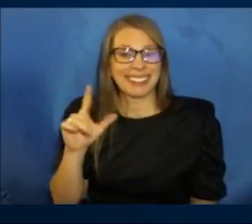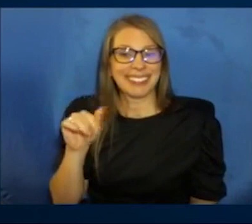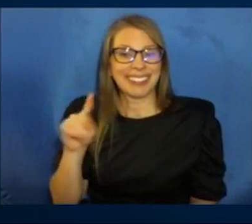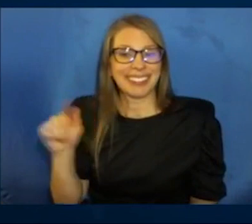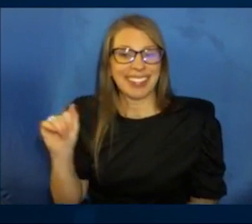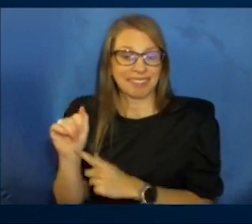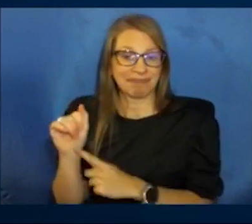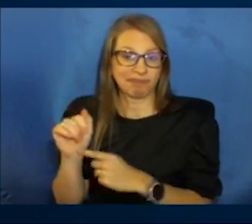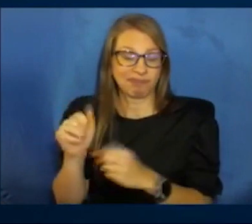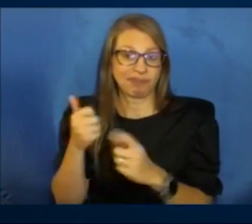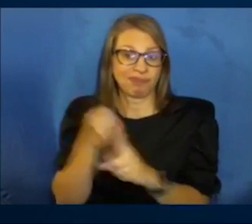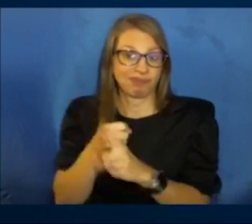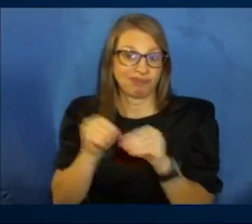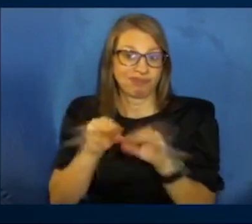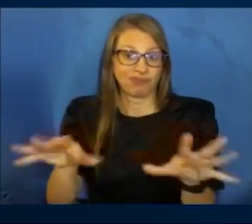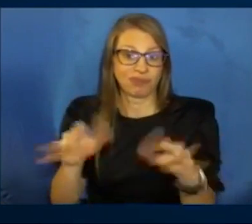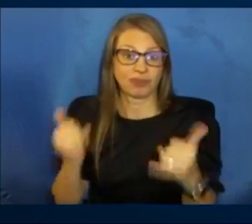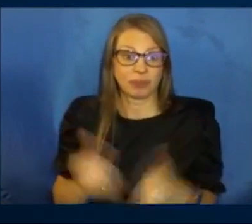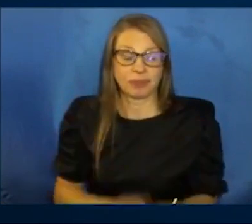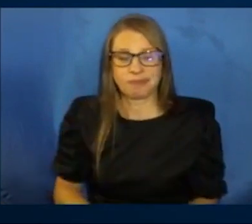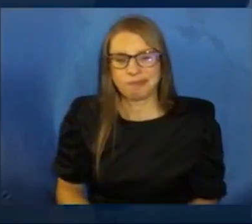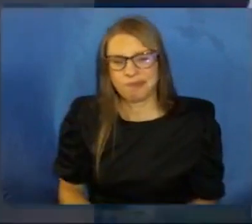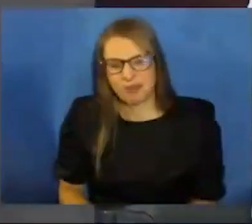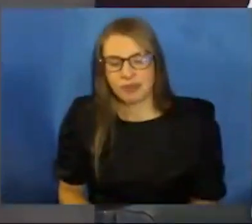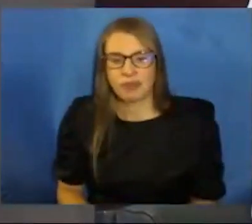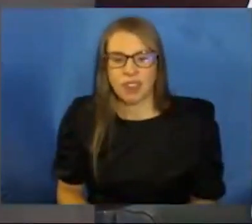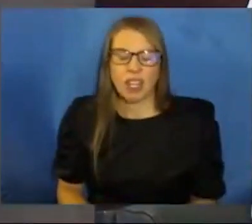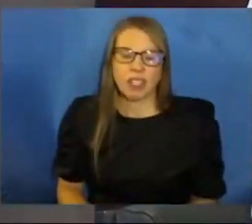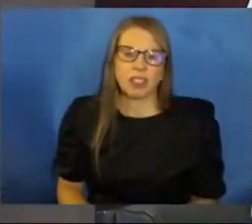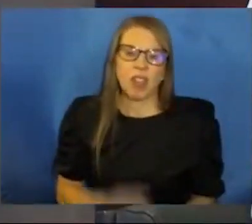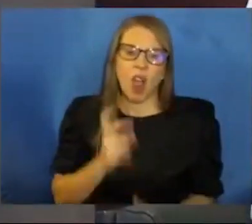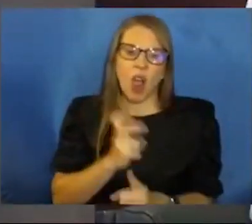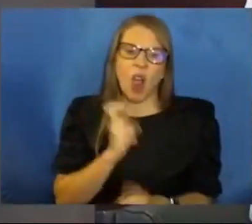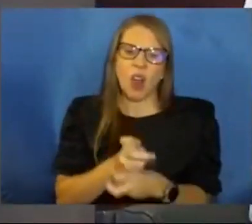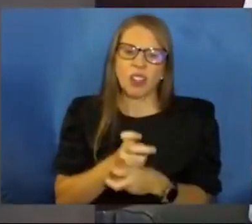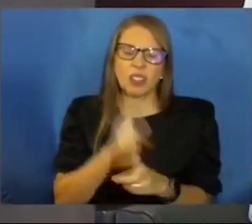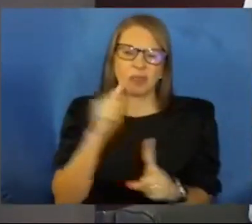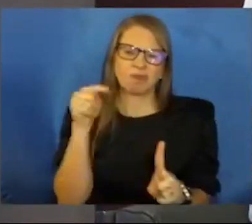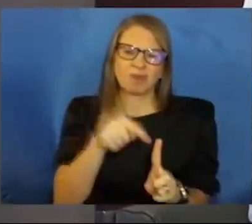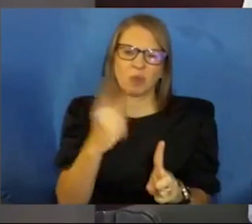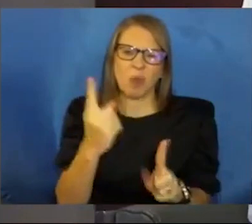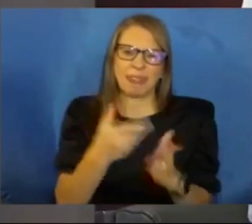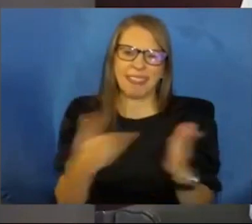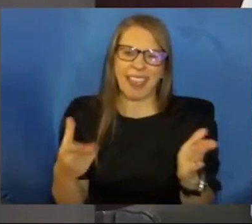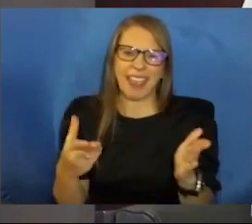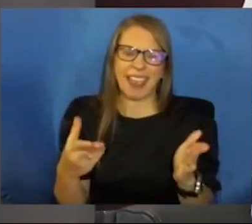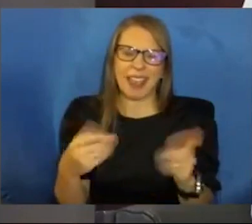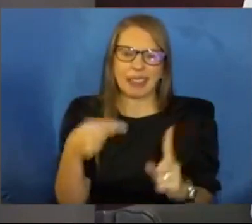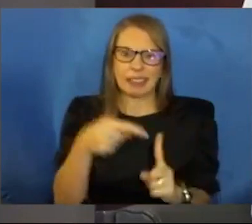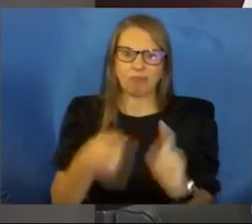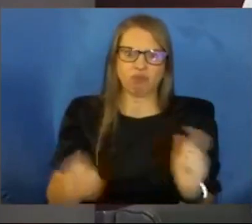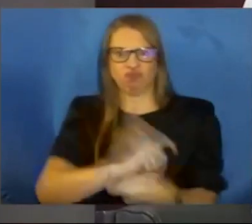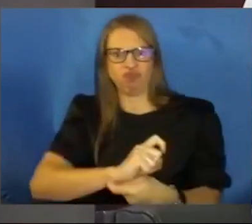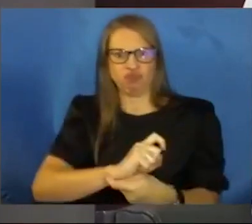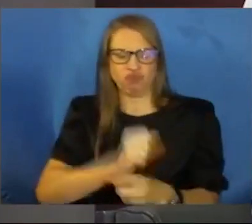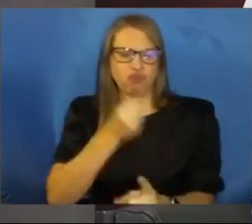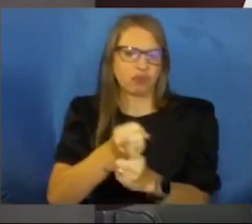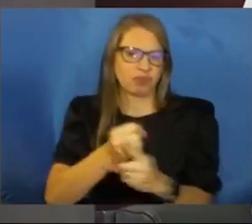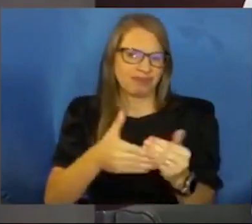to be pretty safe, it seems, but are we noticing a change in the effects of mass travel now that Delta has arrived? Have we heard anything about